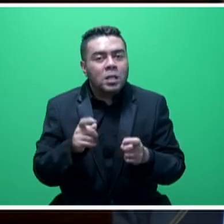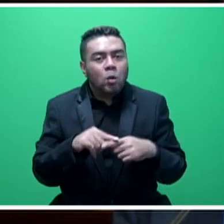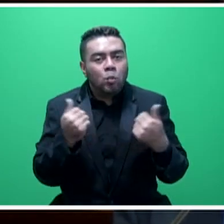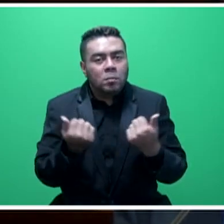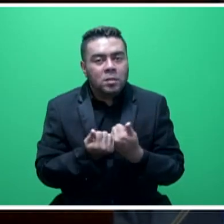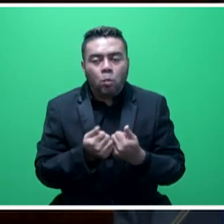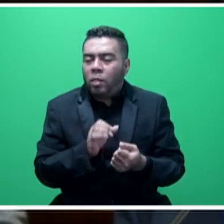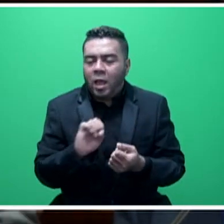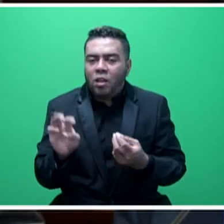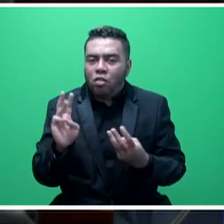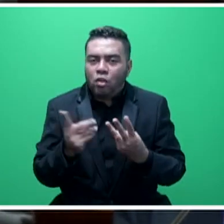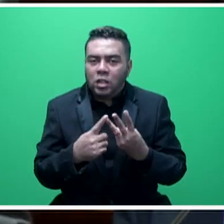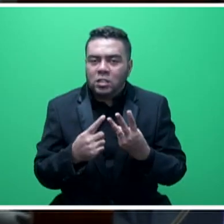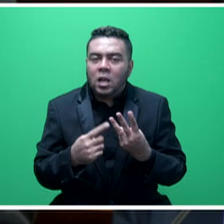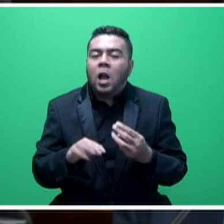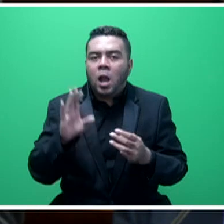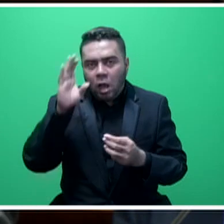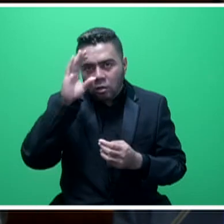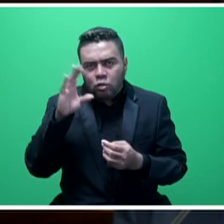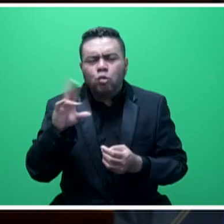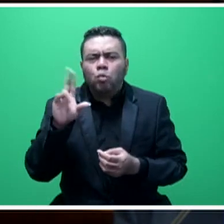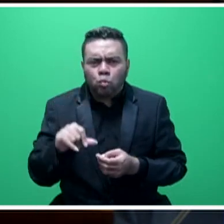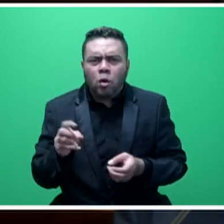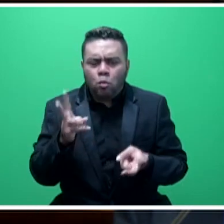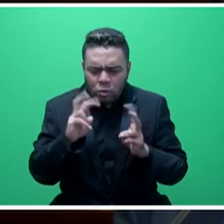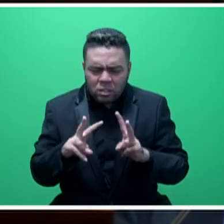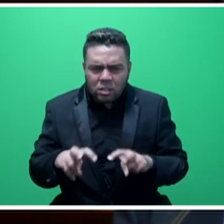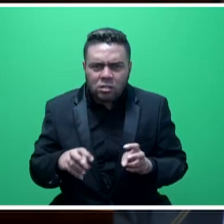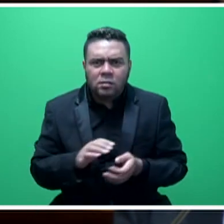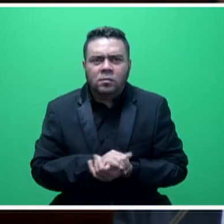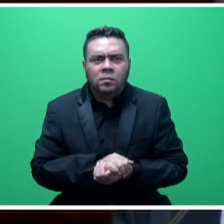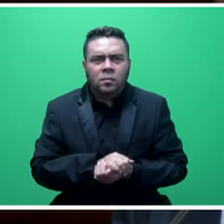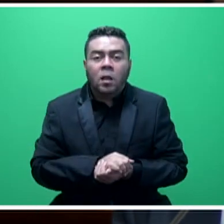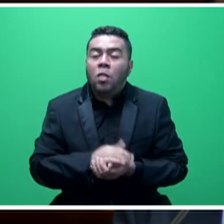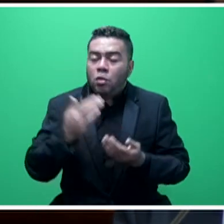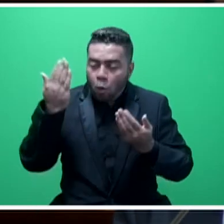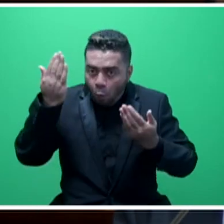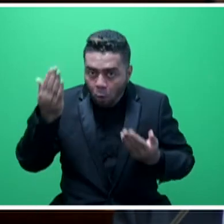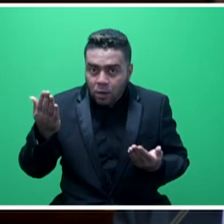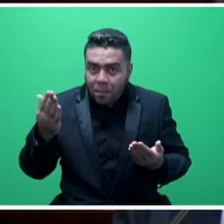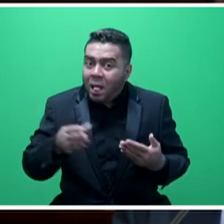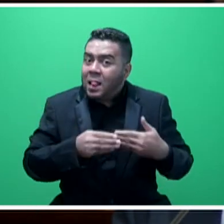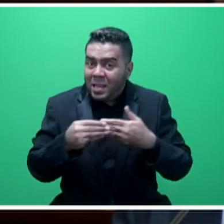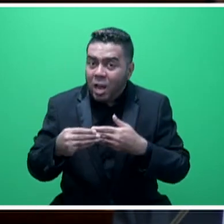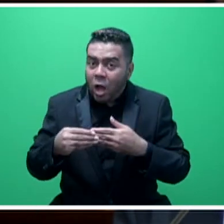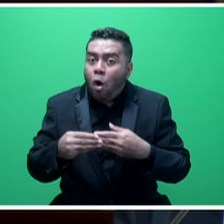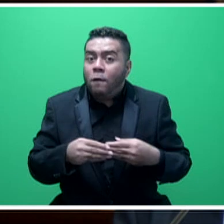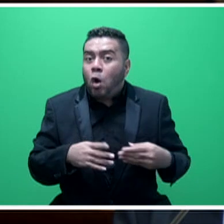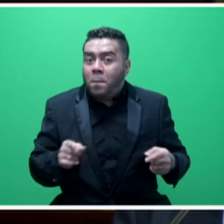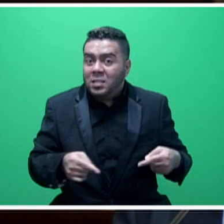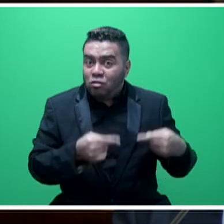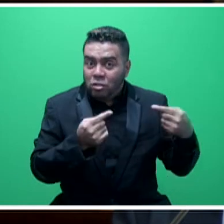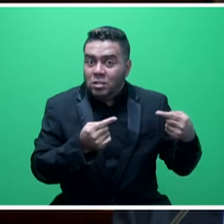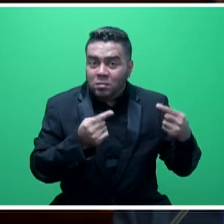any third country. So do some research. Mr. Speaker, sir, the Honourable Leader of Opposition also